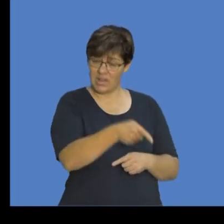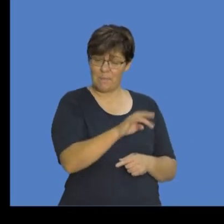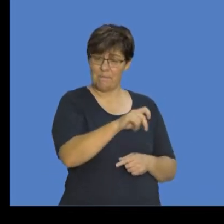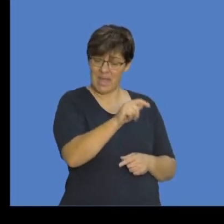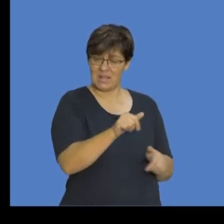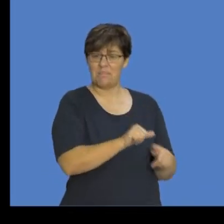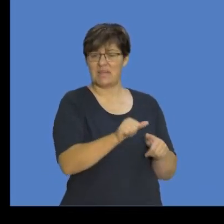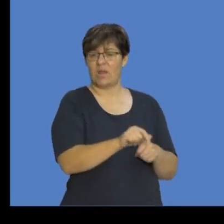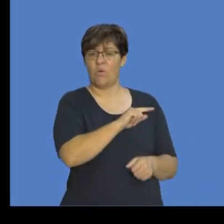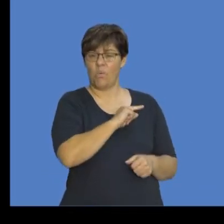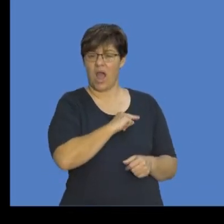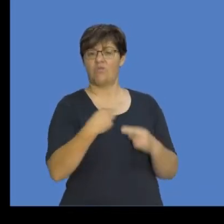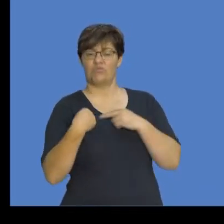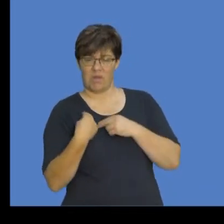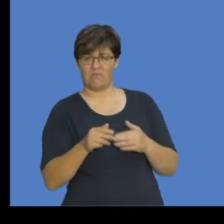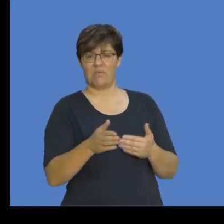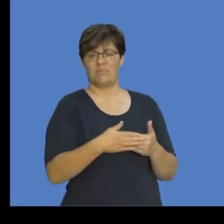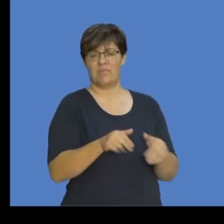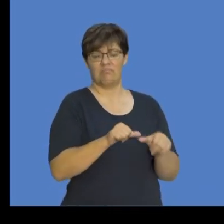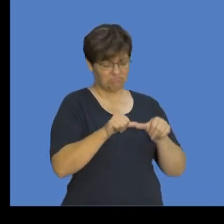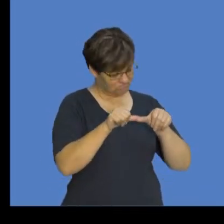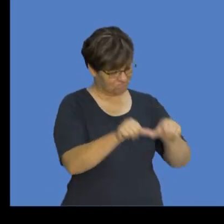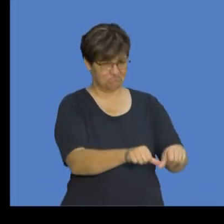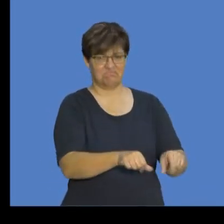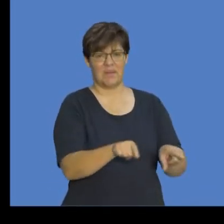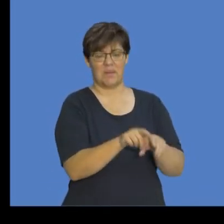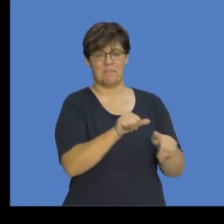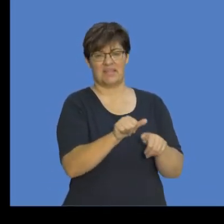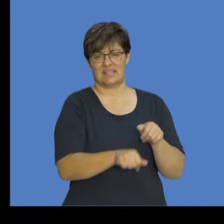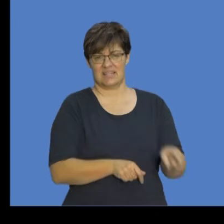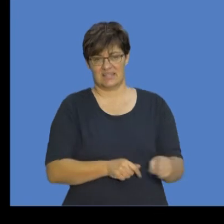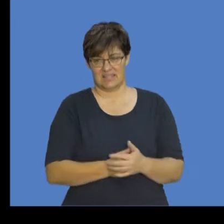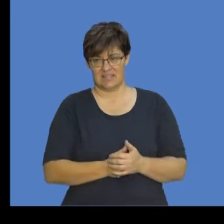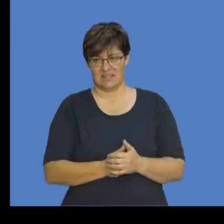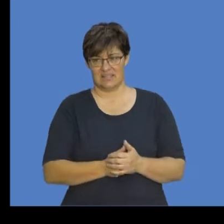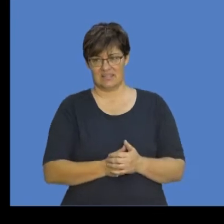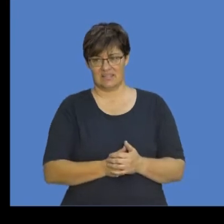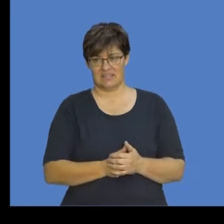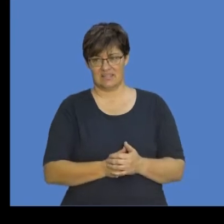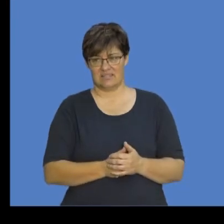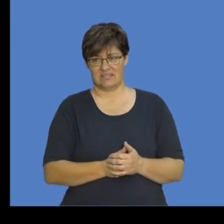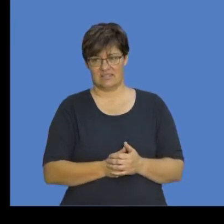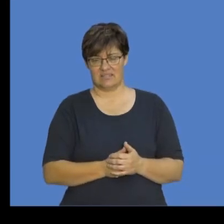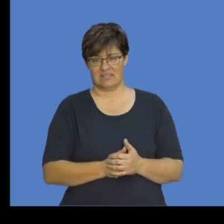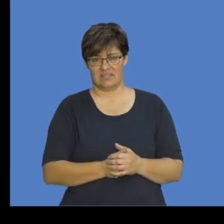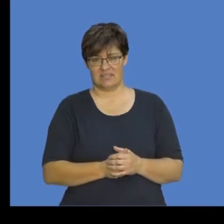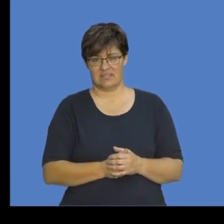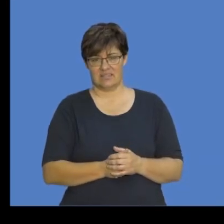We could also argue that MAT is better because he's more reliable and consistent.